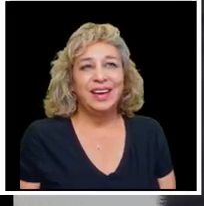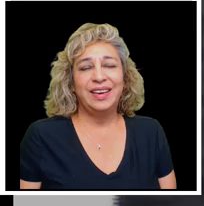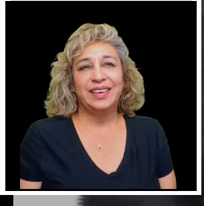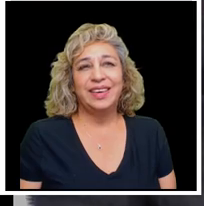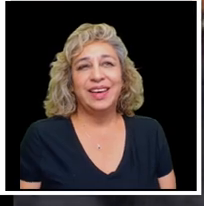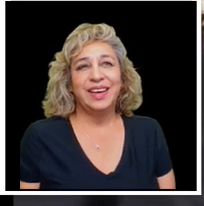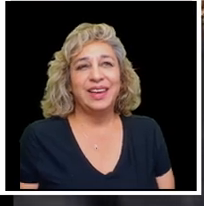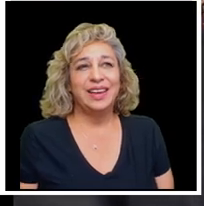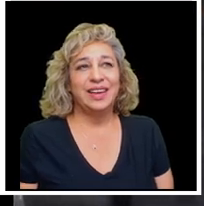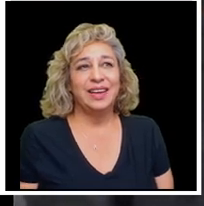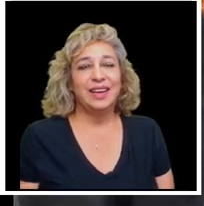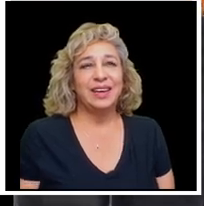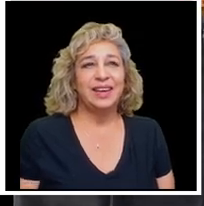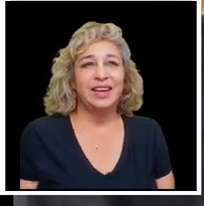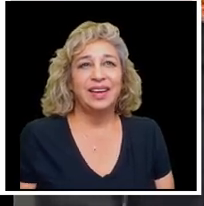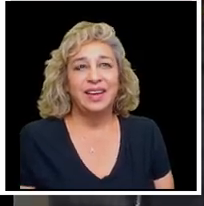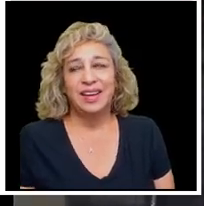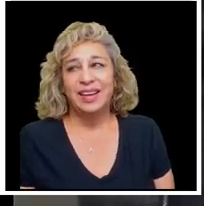okay